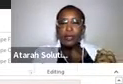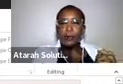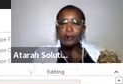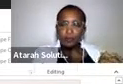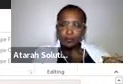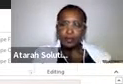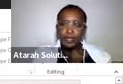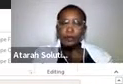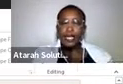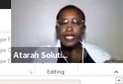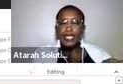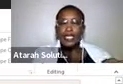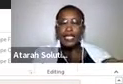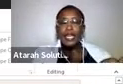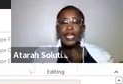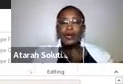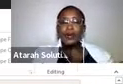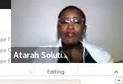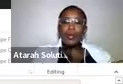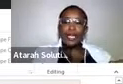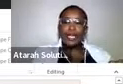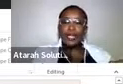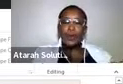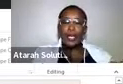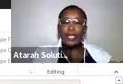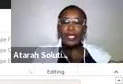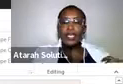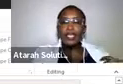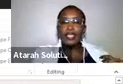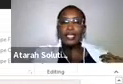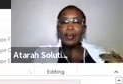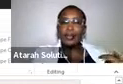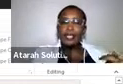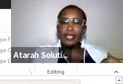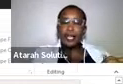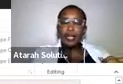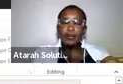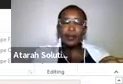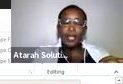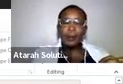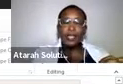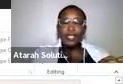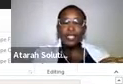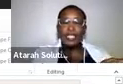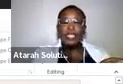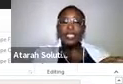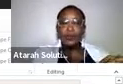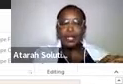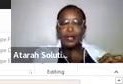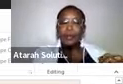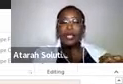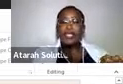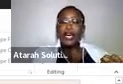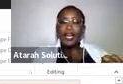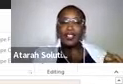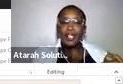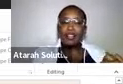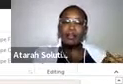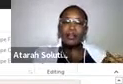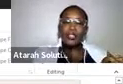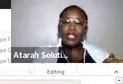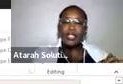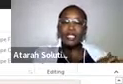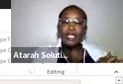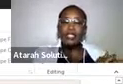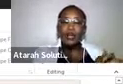about balancing. And then we have Wicklin. Wicklin is a carpet cleaning company. They actually